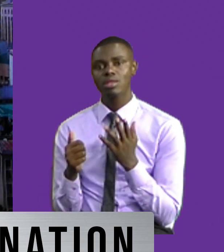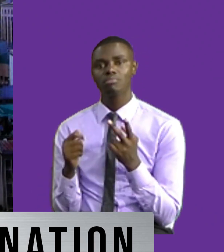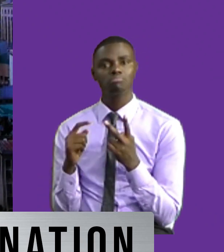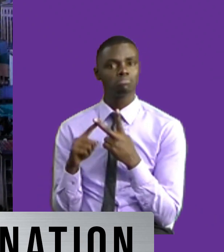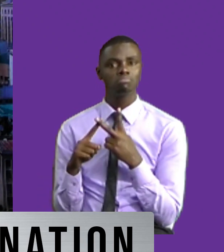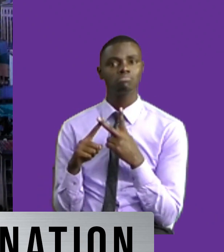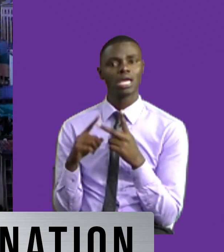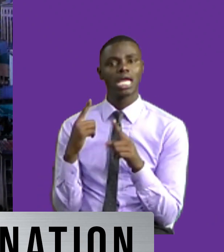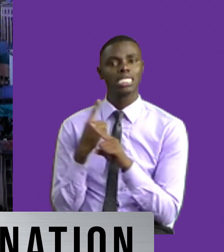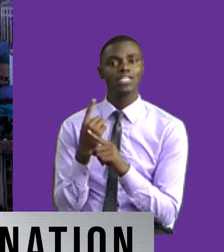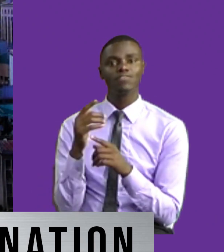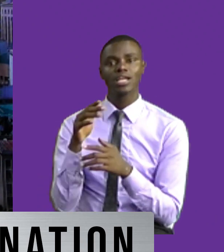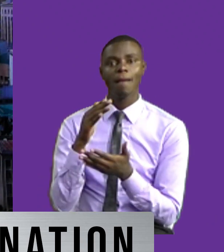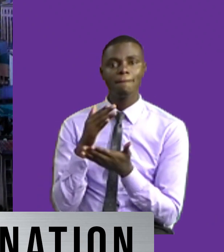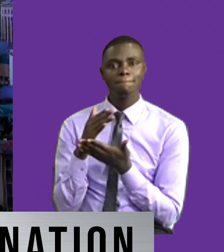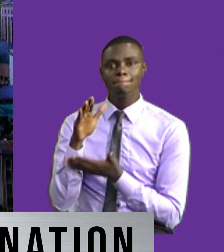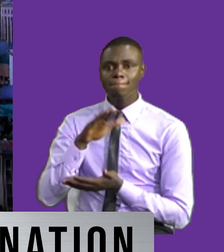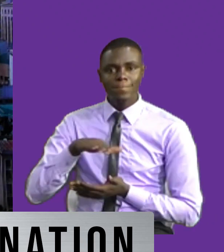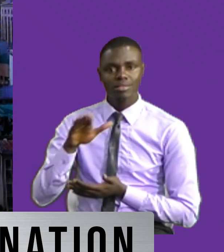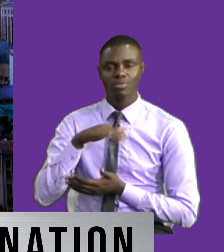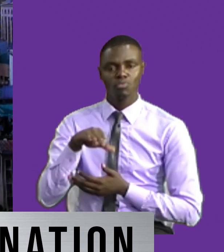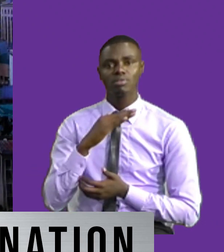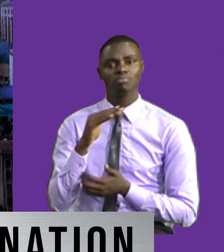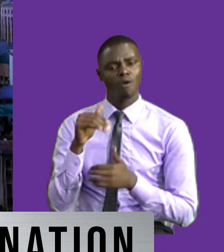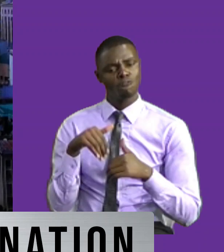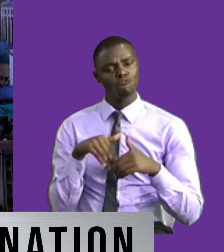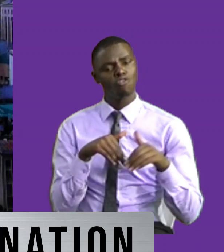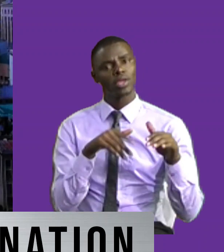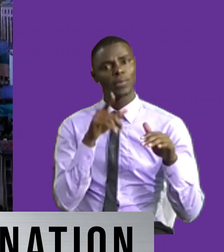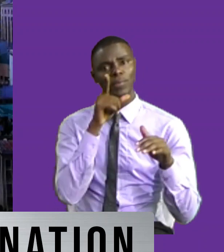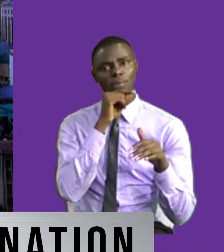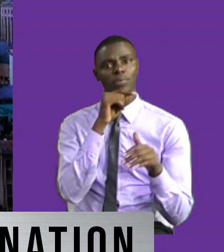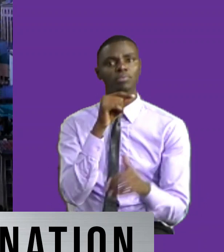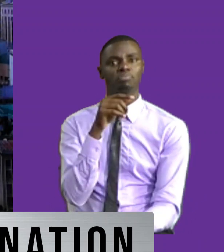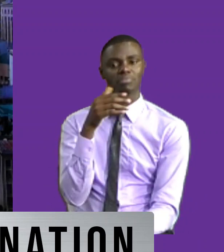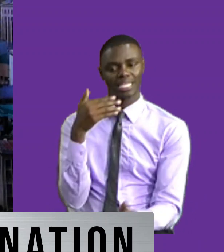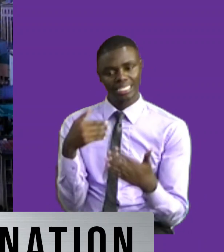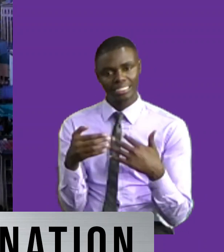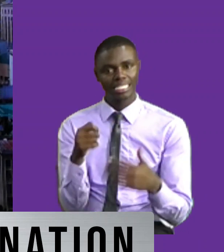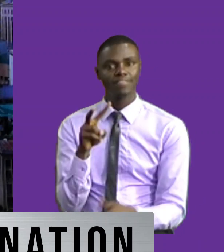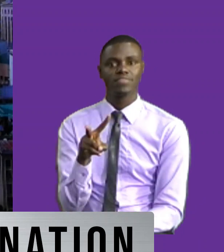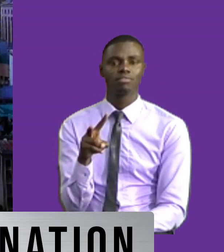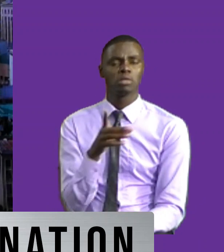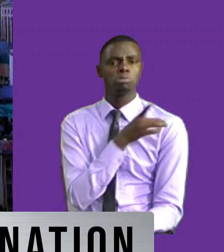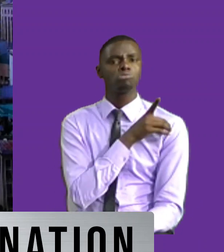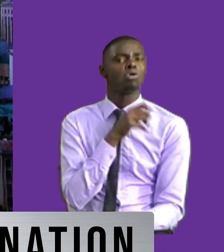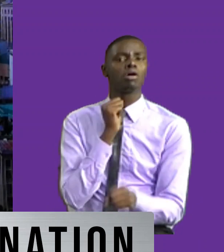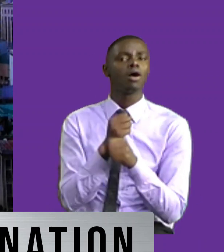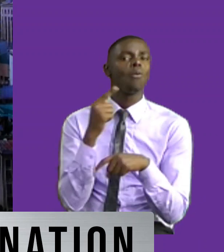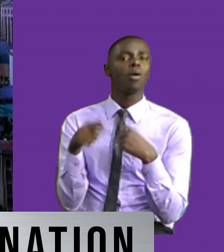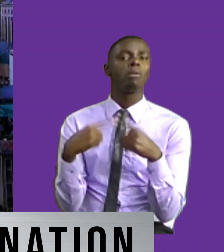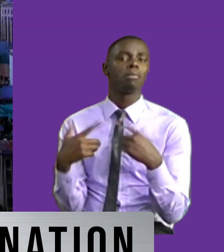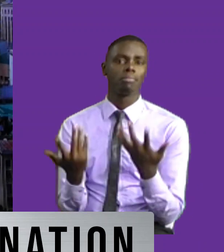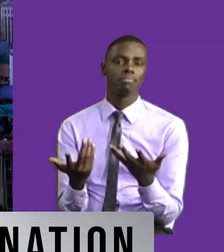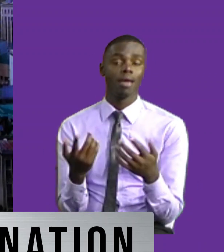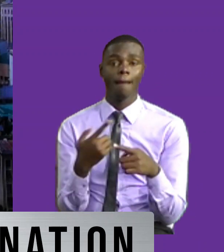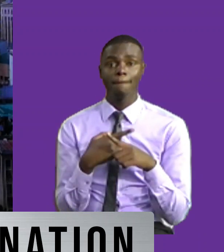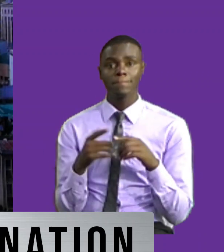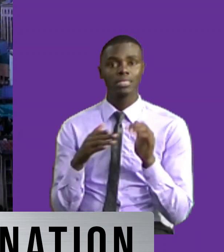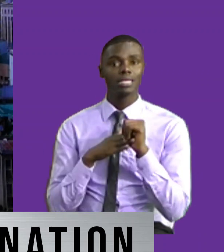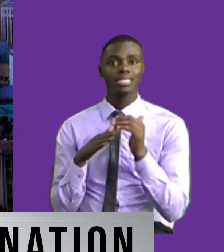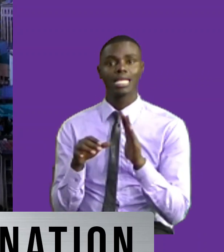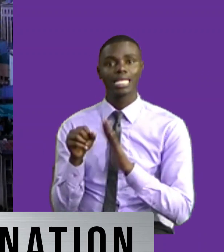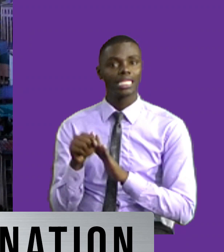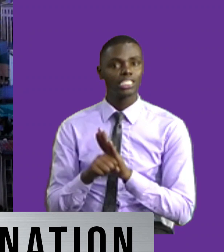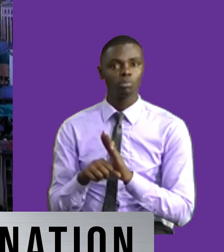seen different places. We've been following it here at Science TV. The doctors are at work, but the